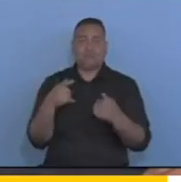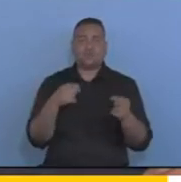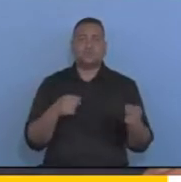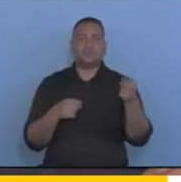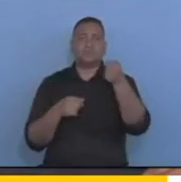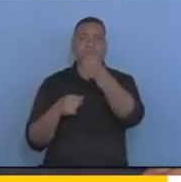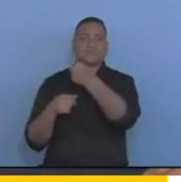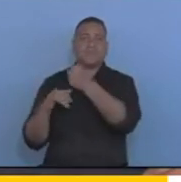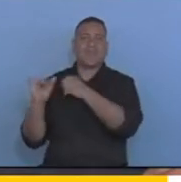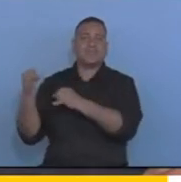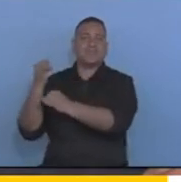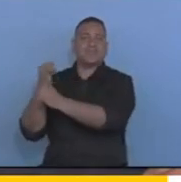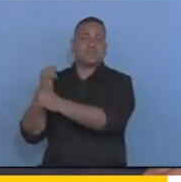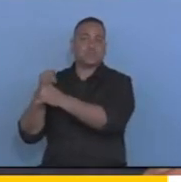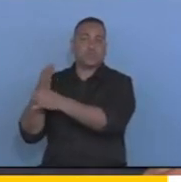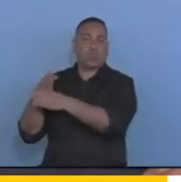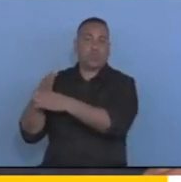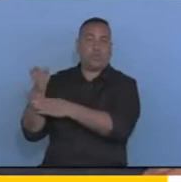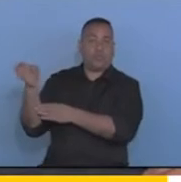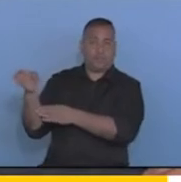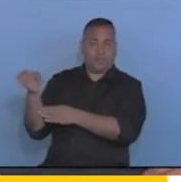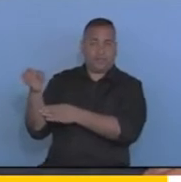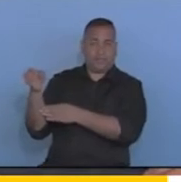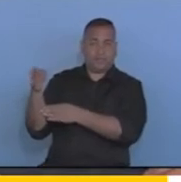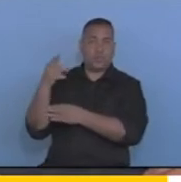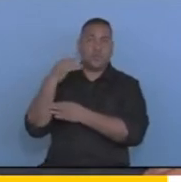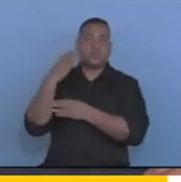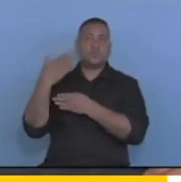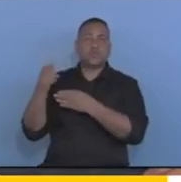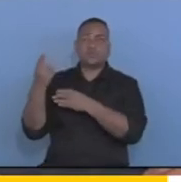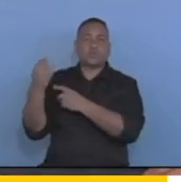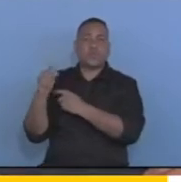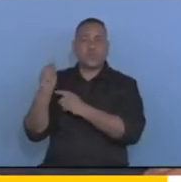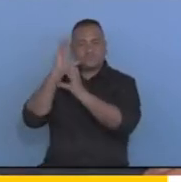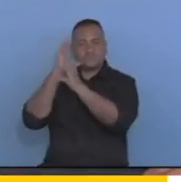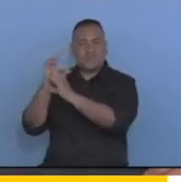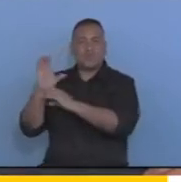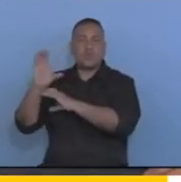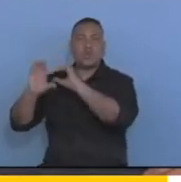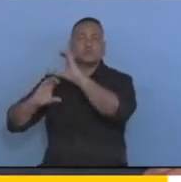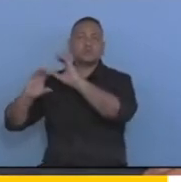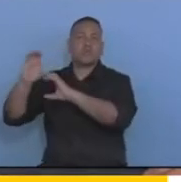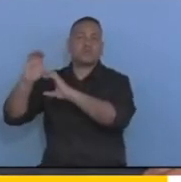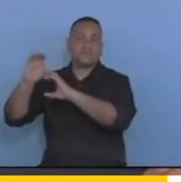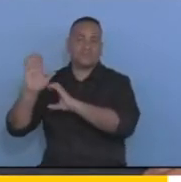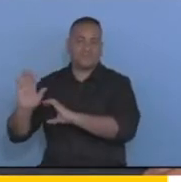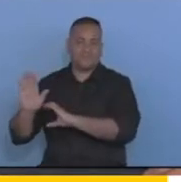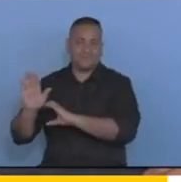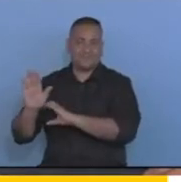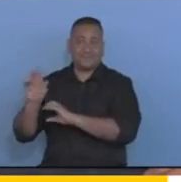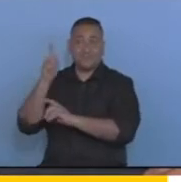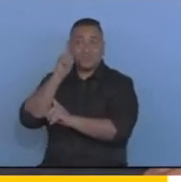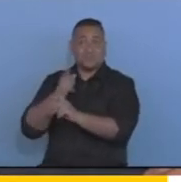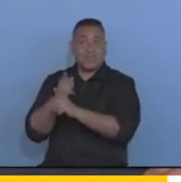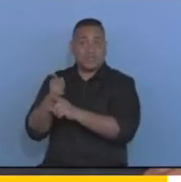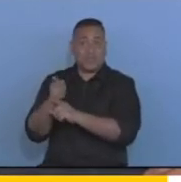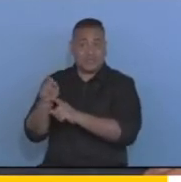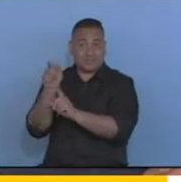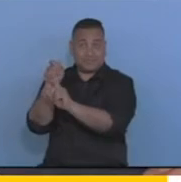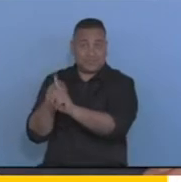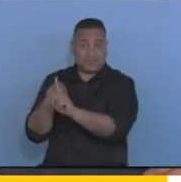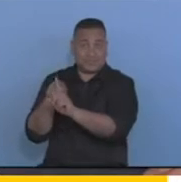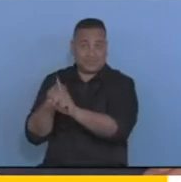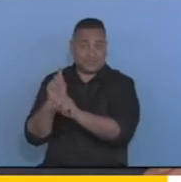He completed in bricklaying, and he was one of the many students